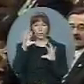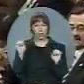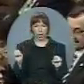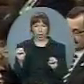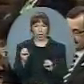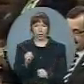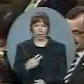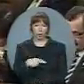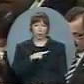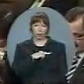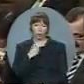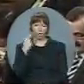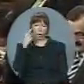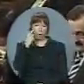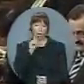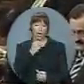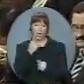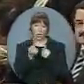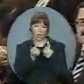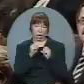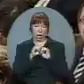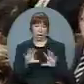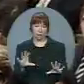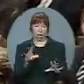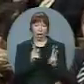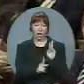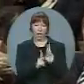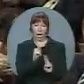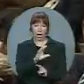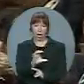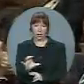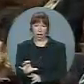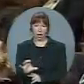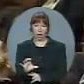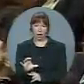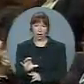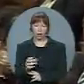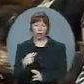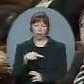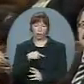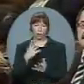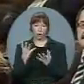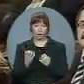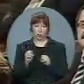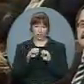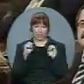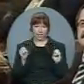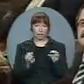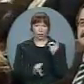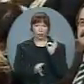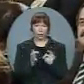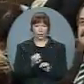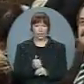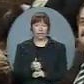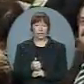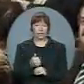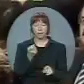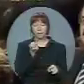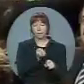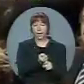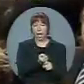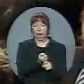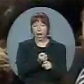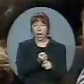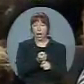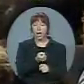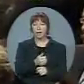clear to Canadians that we want to see a stronger criminal justice system that strengthens and that supports and that